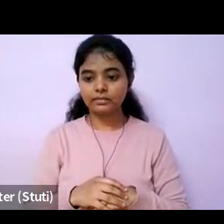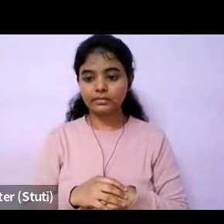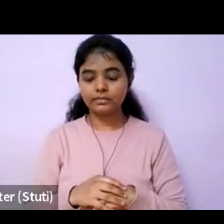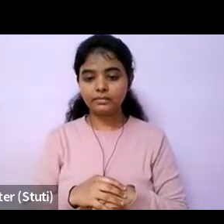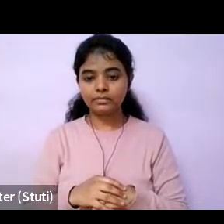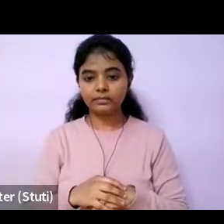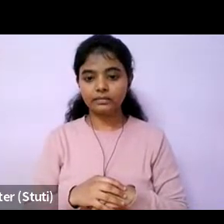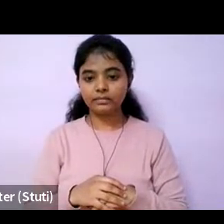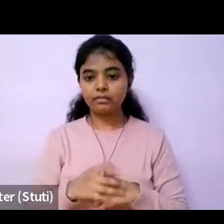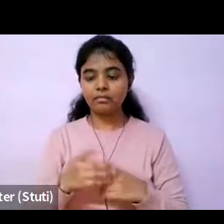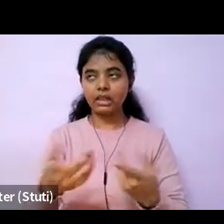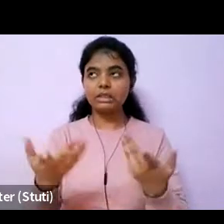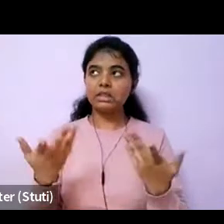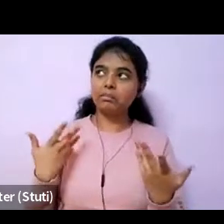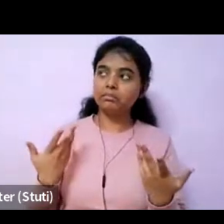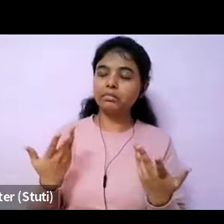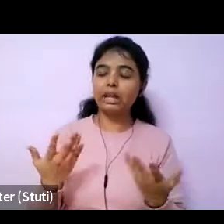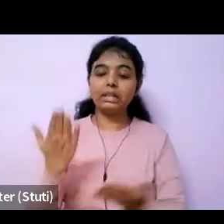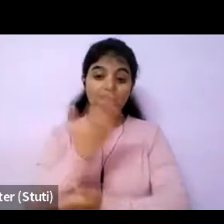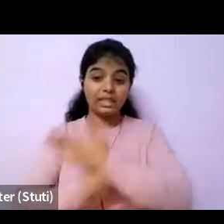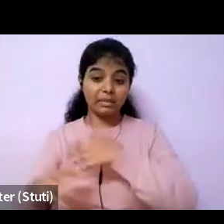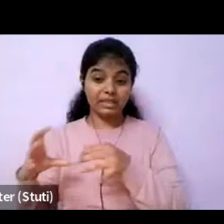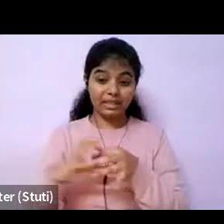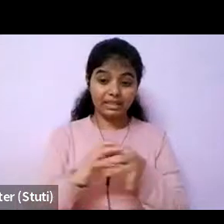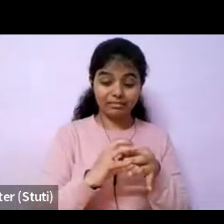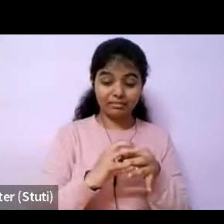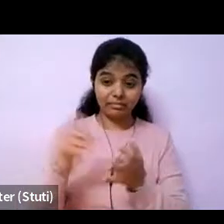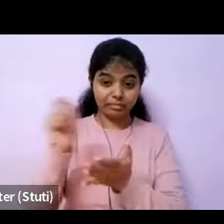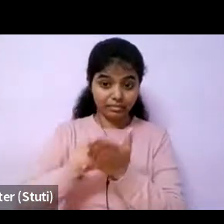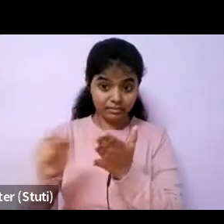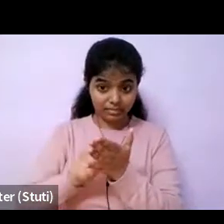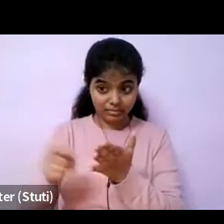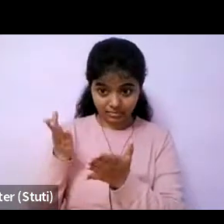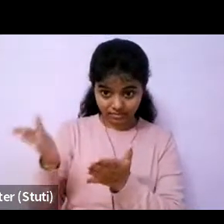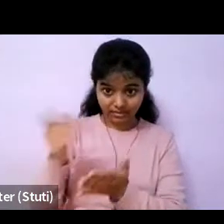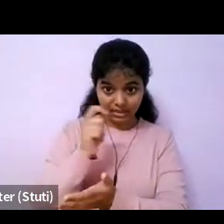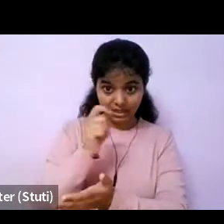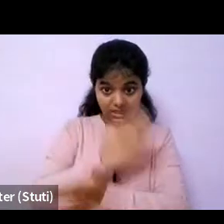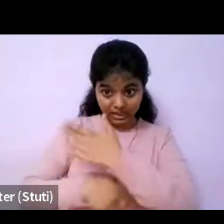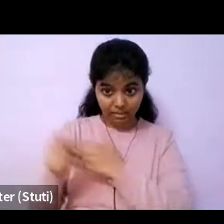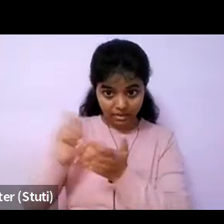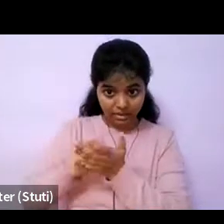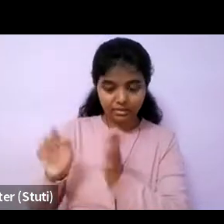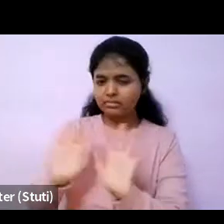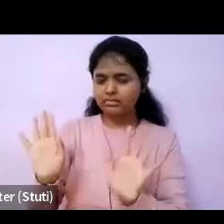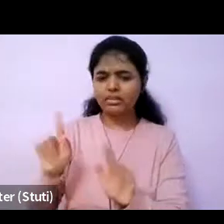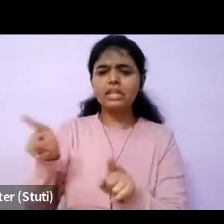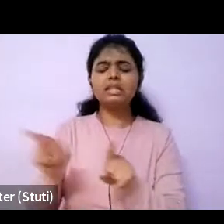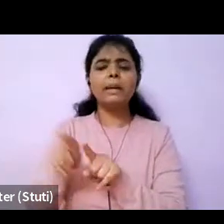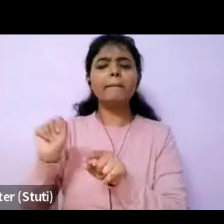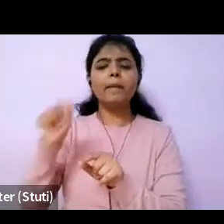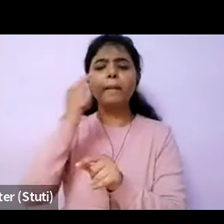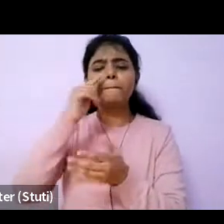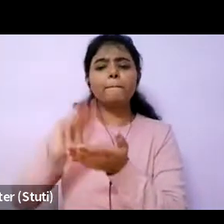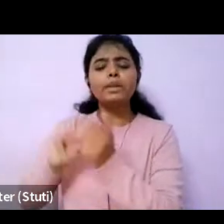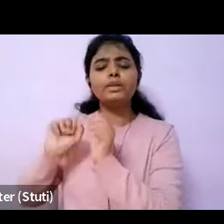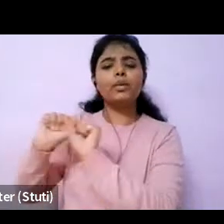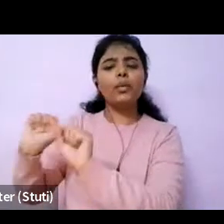not a disability memoir, as I've already said, because there's more of a dominant narrative, and she has